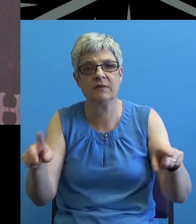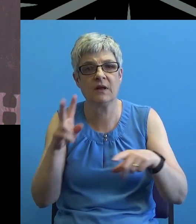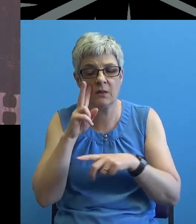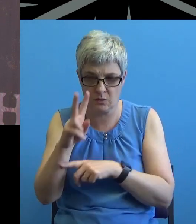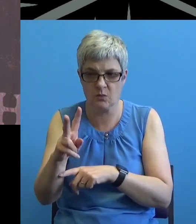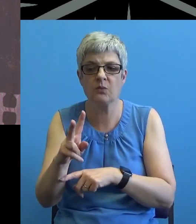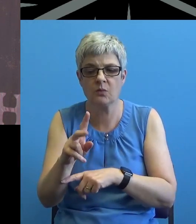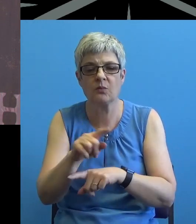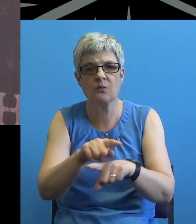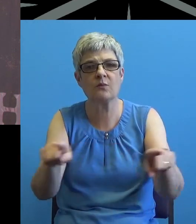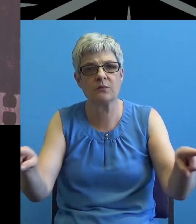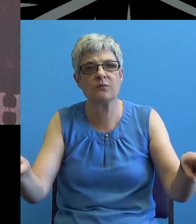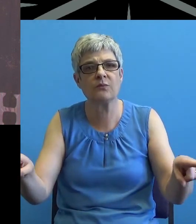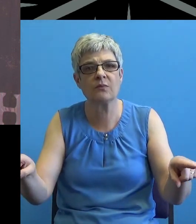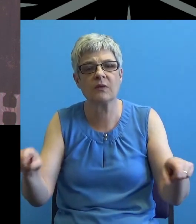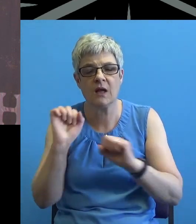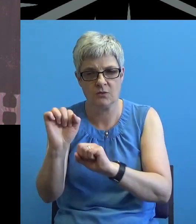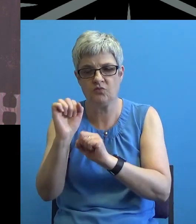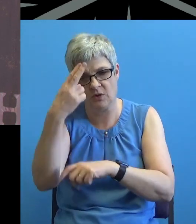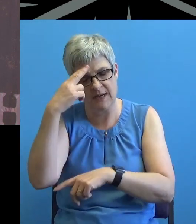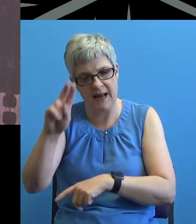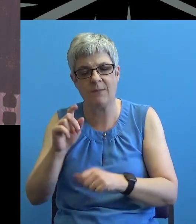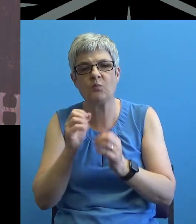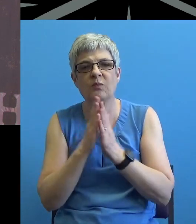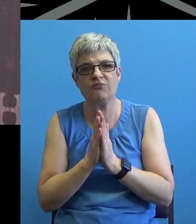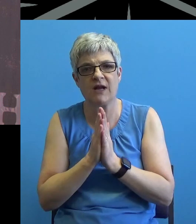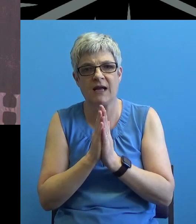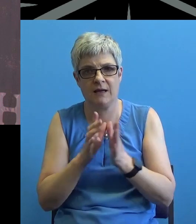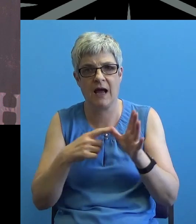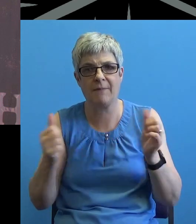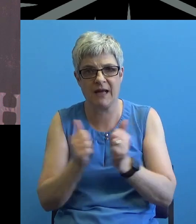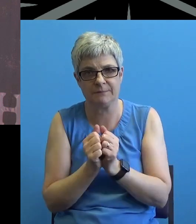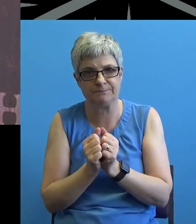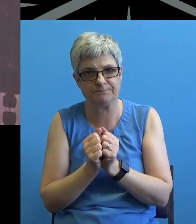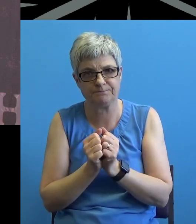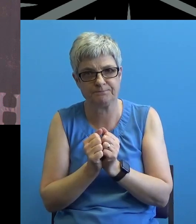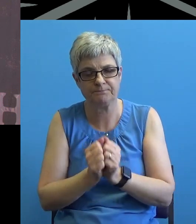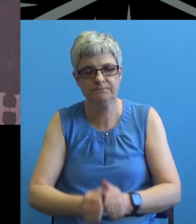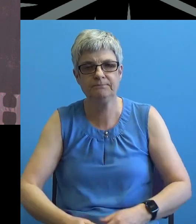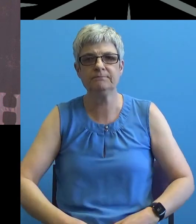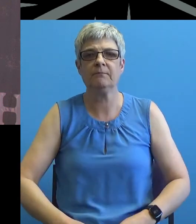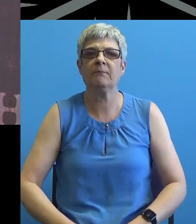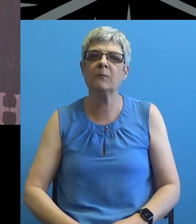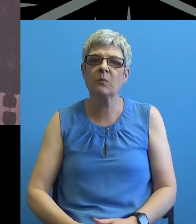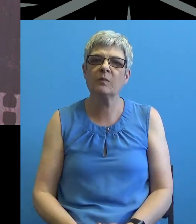see. In your name we pray. Amen.